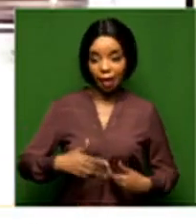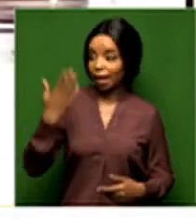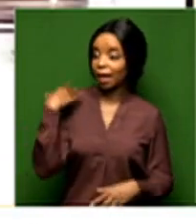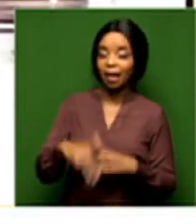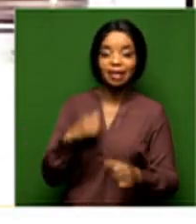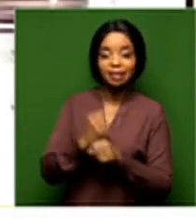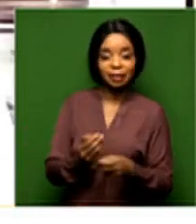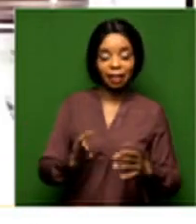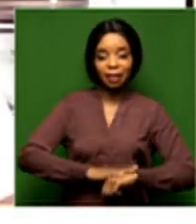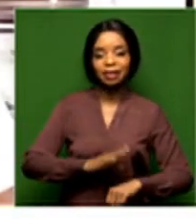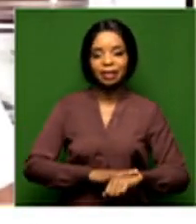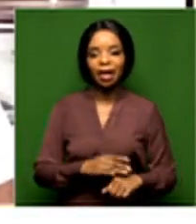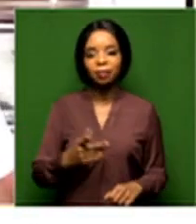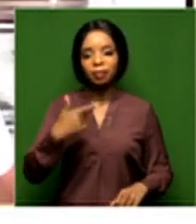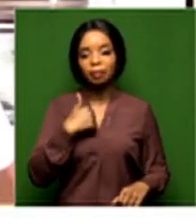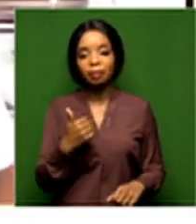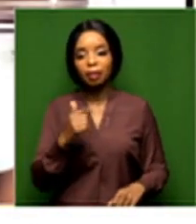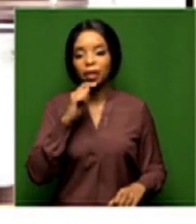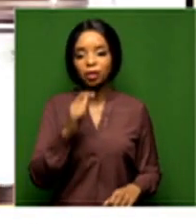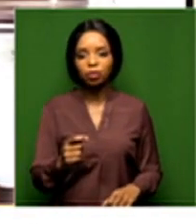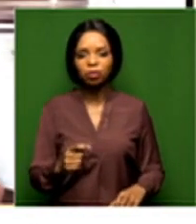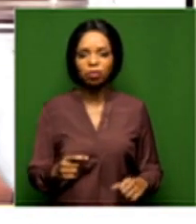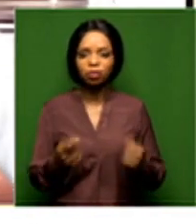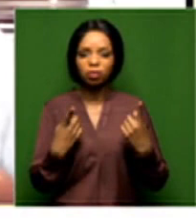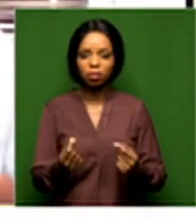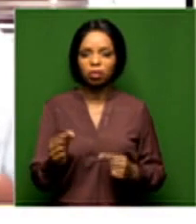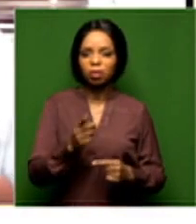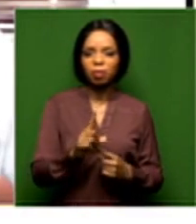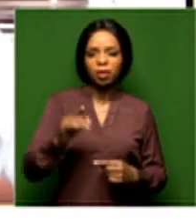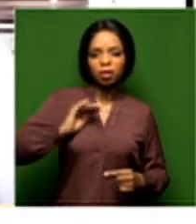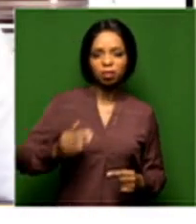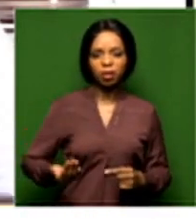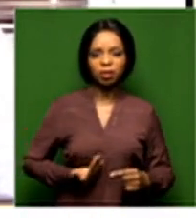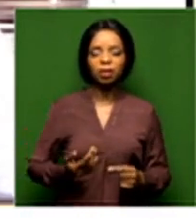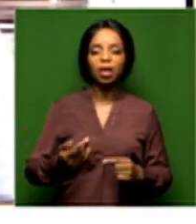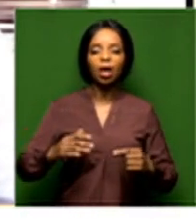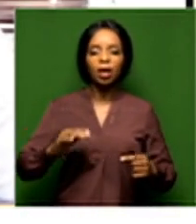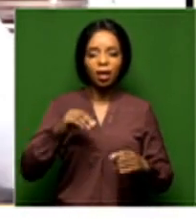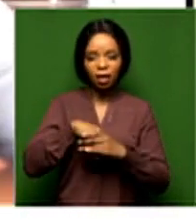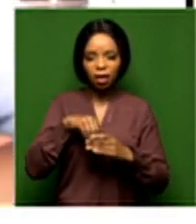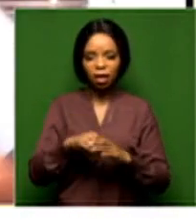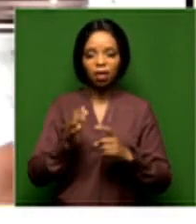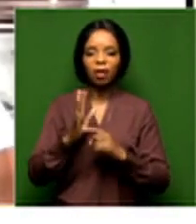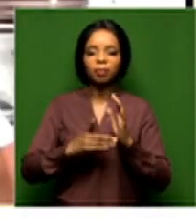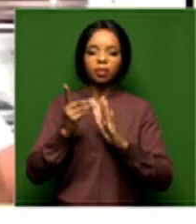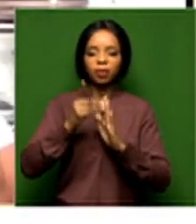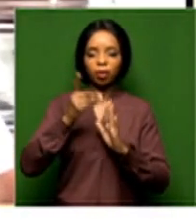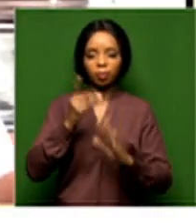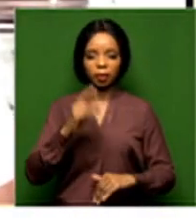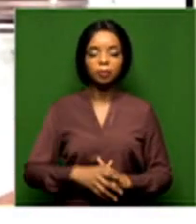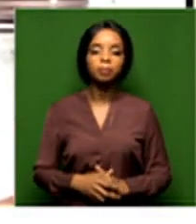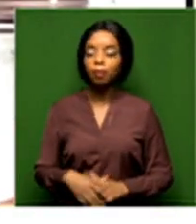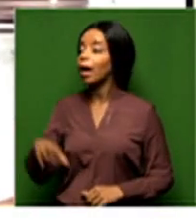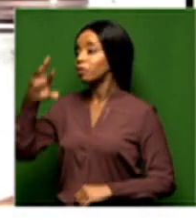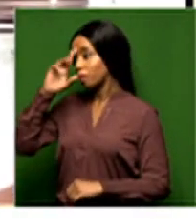year, this time around, I was at Morning Live with the lovely Miss Paul Schwingway for the Women in Film Dialogue. So thank you for having me, guys, once again. Sure, I